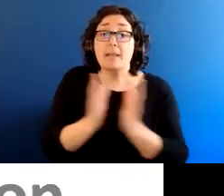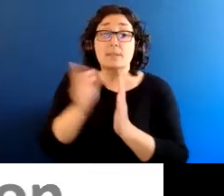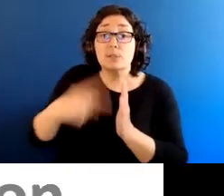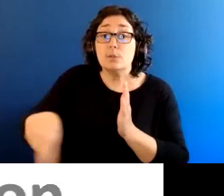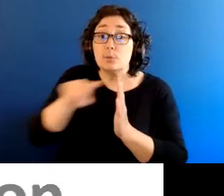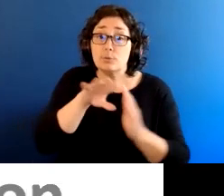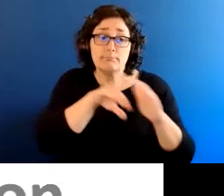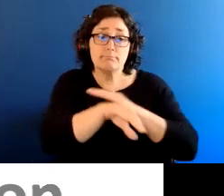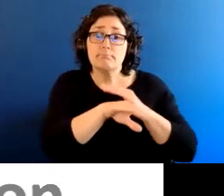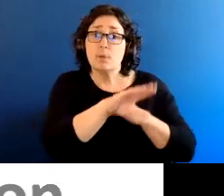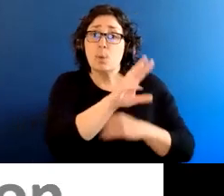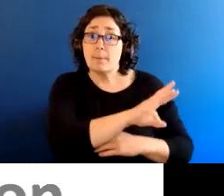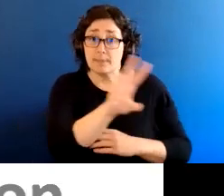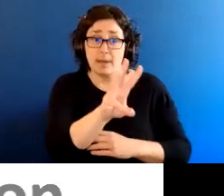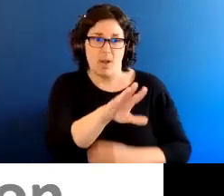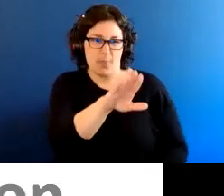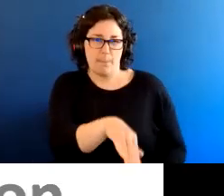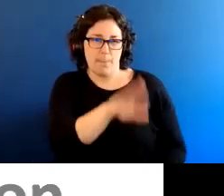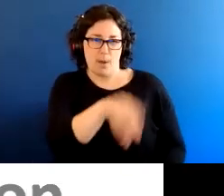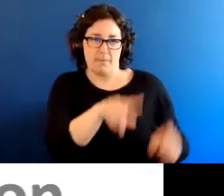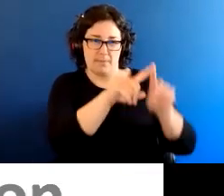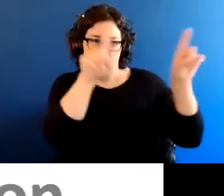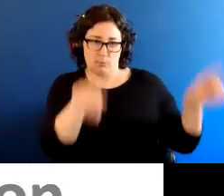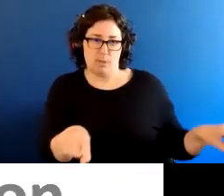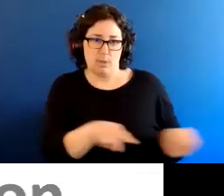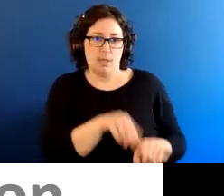our website, which is on the bottom of the screen,